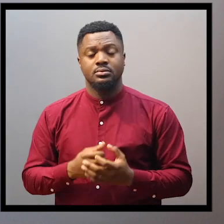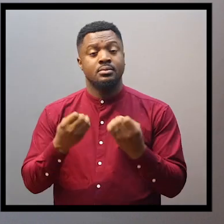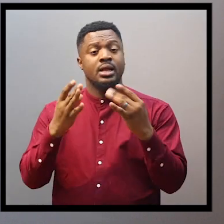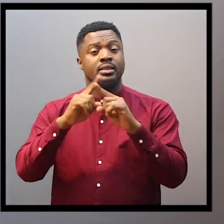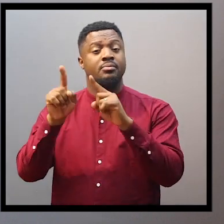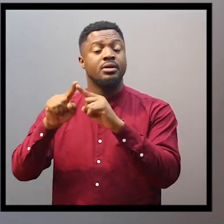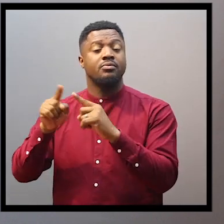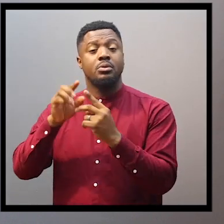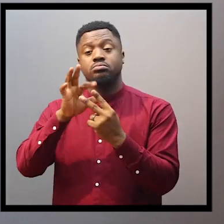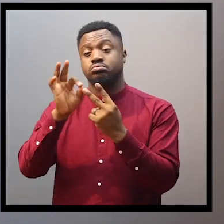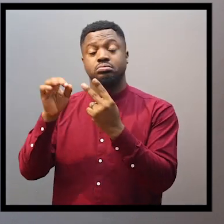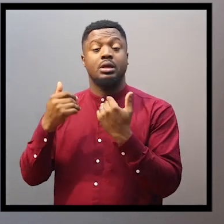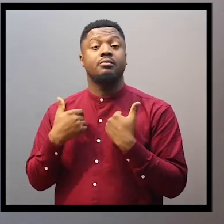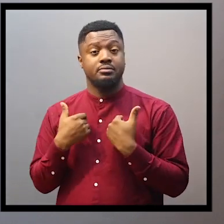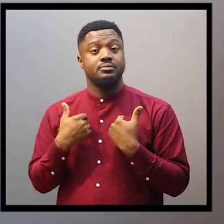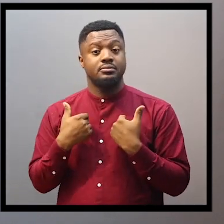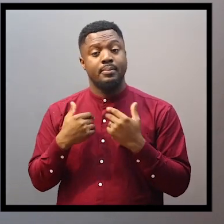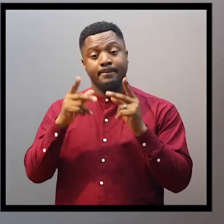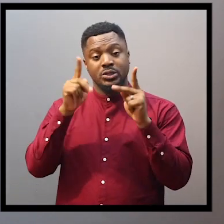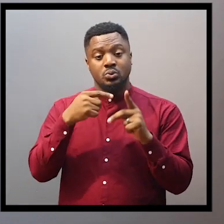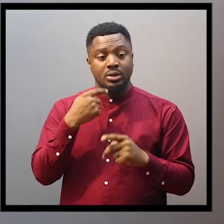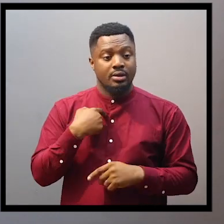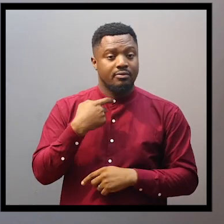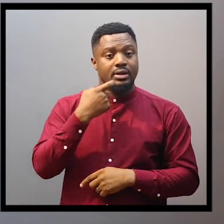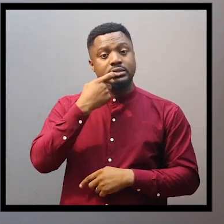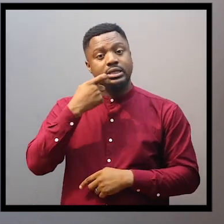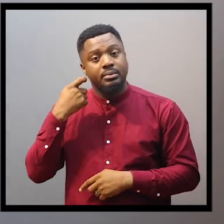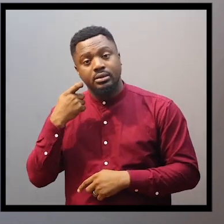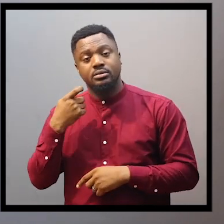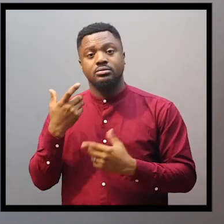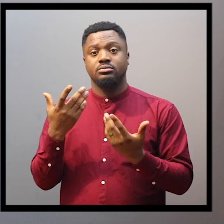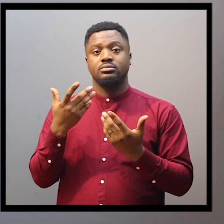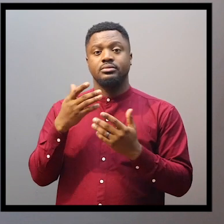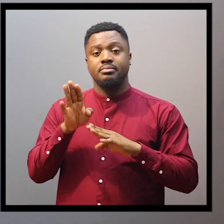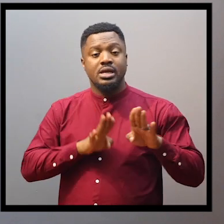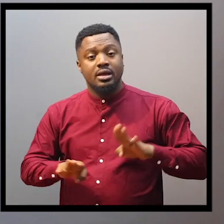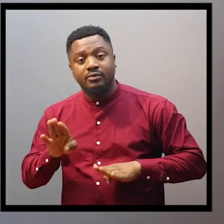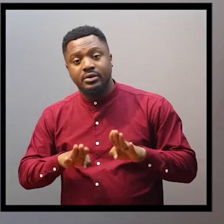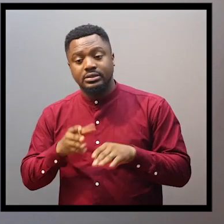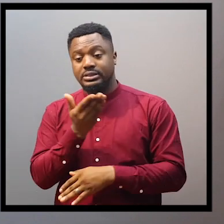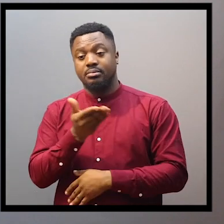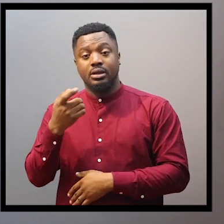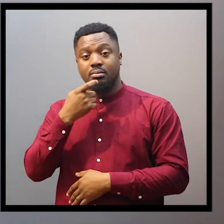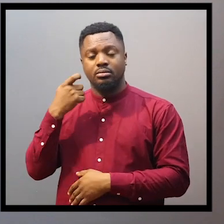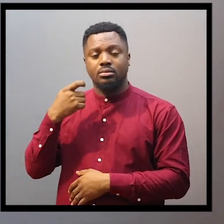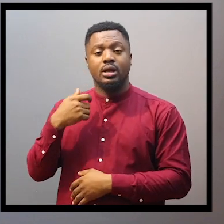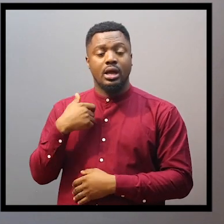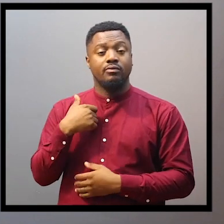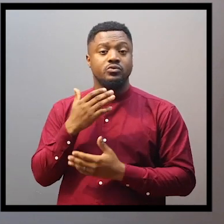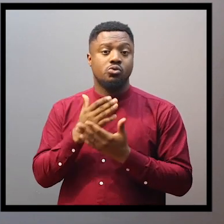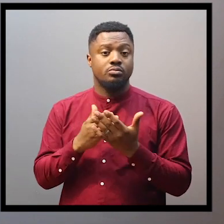There are several options available to persons with substance and behavioral addictions. Some of these include specific